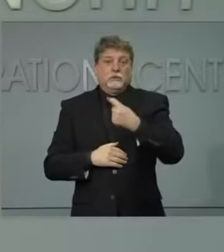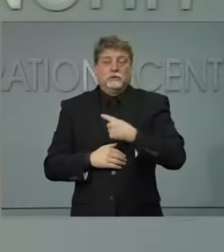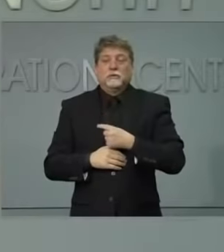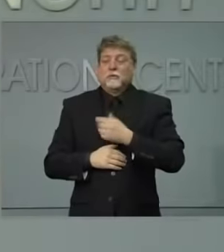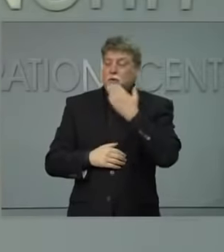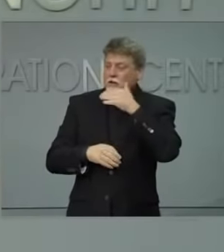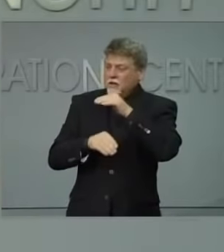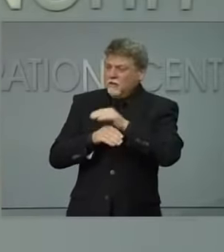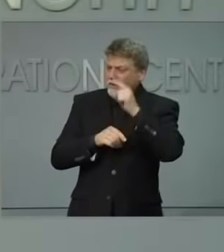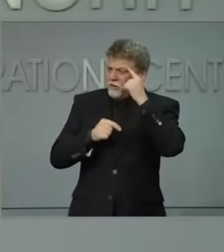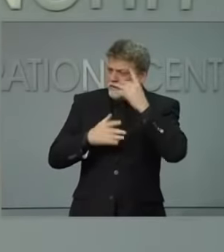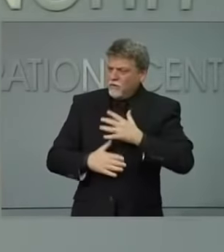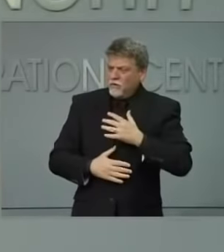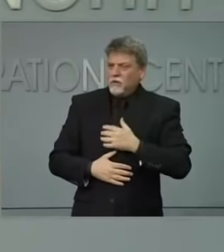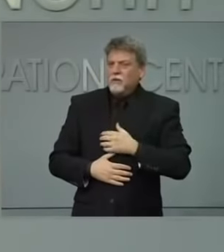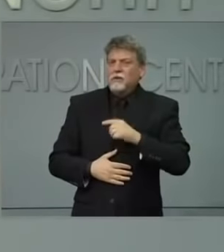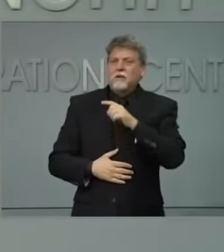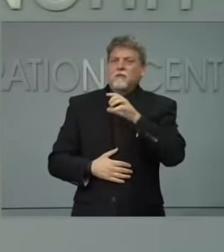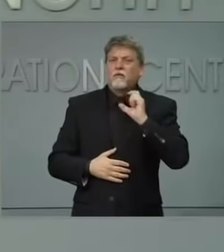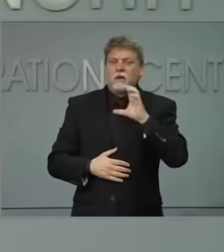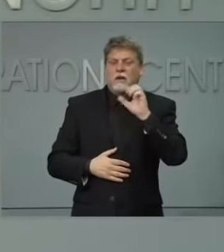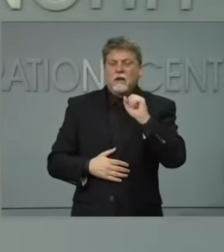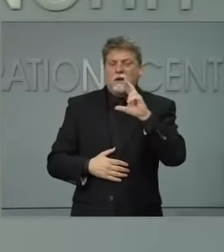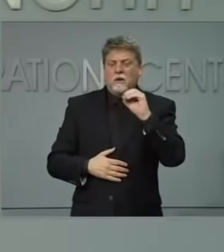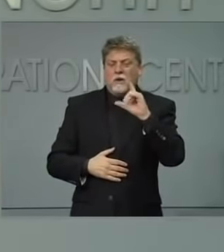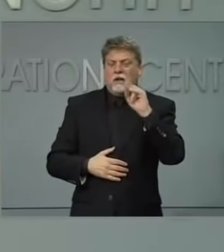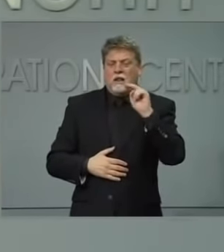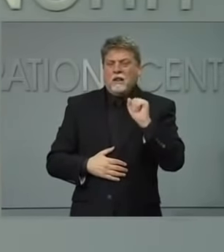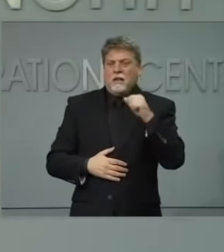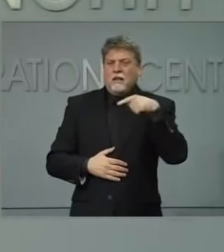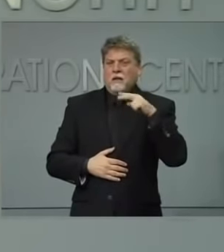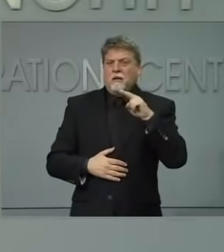Good afternoon, Governor. It's Laura Lee from Carolina Public Press.